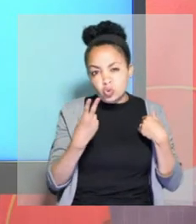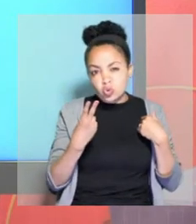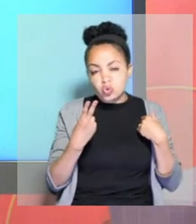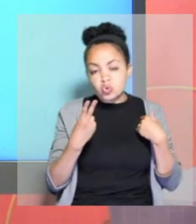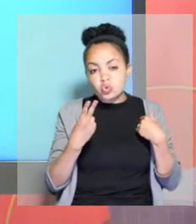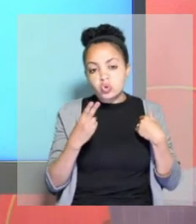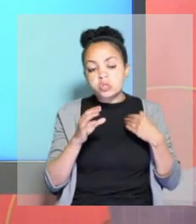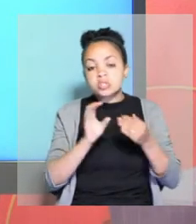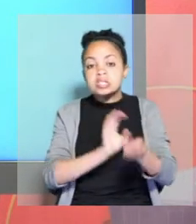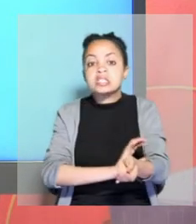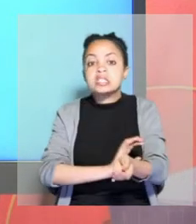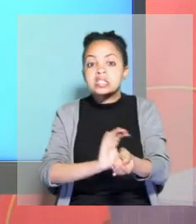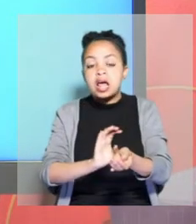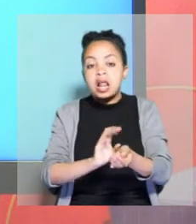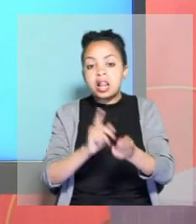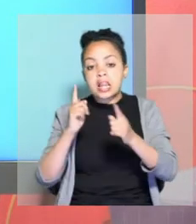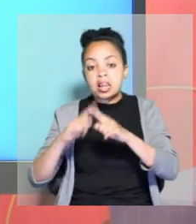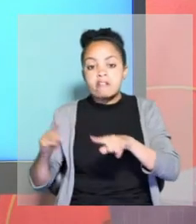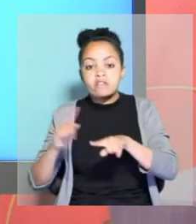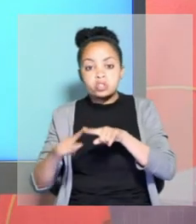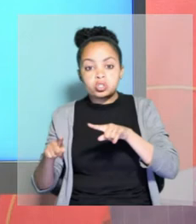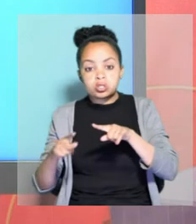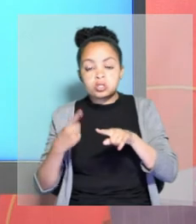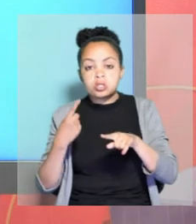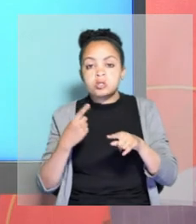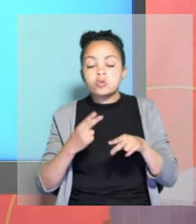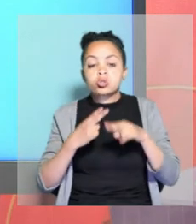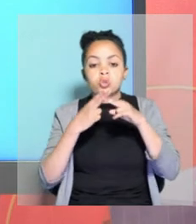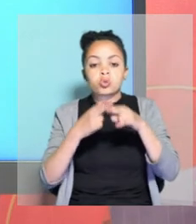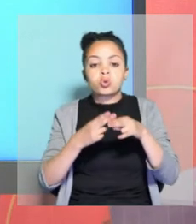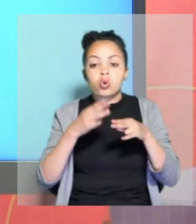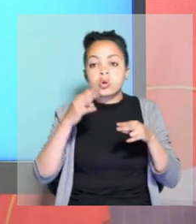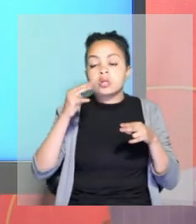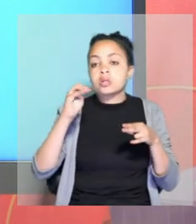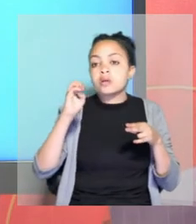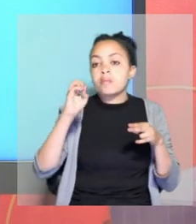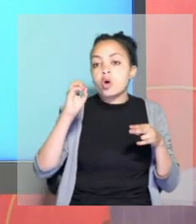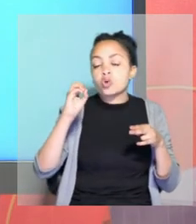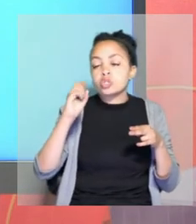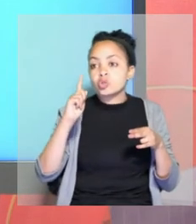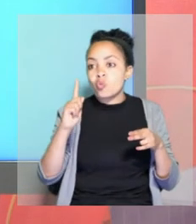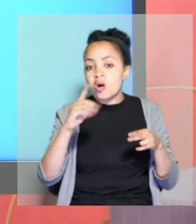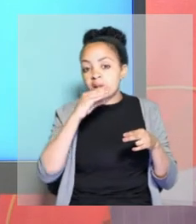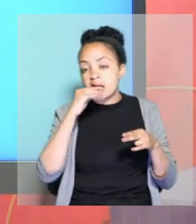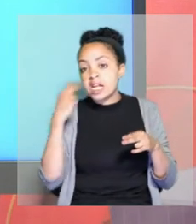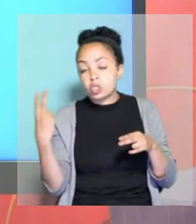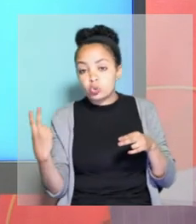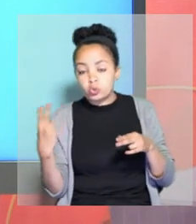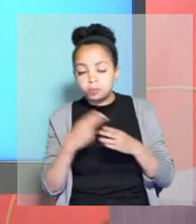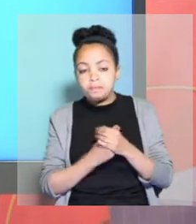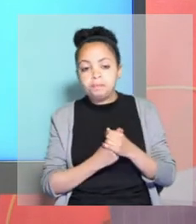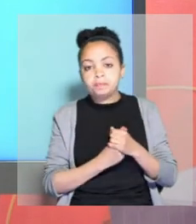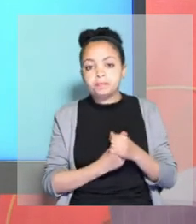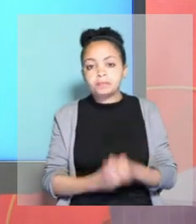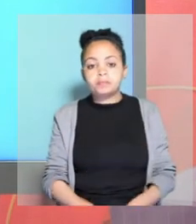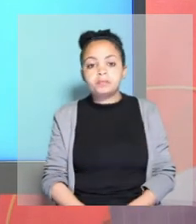successive cell division which is mean one in the immune system